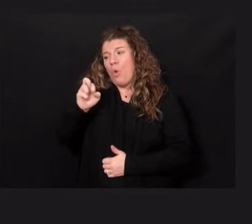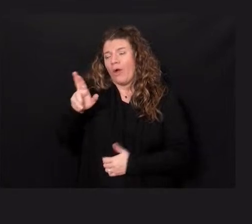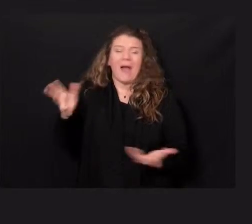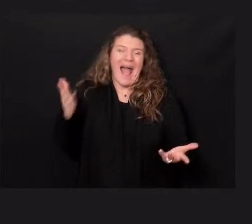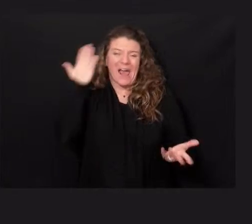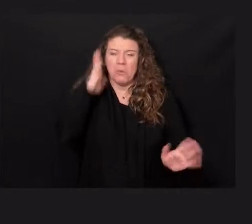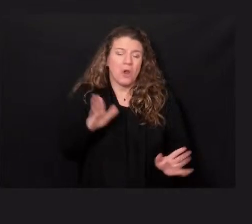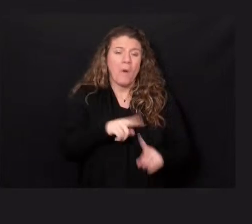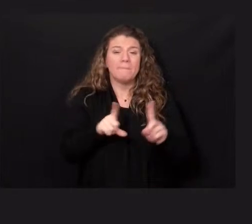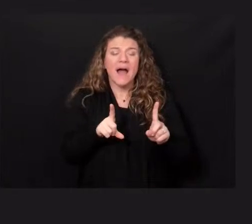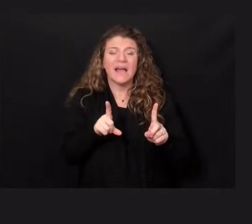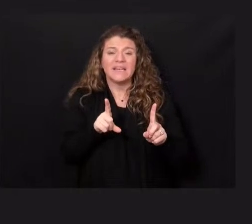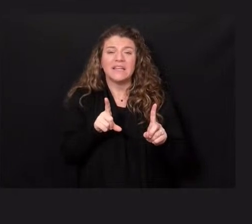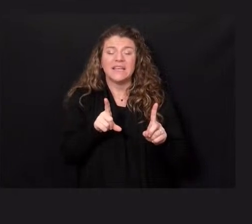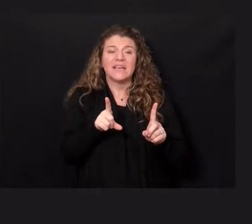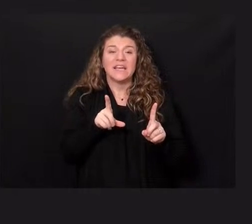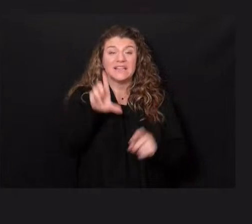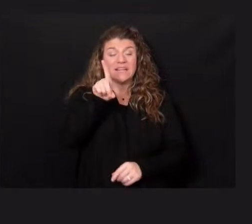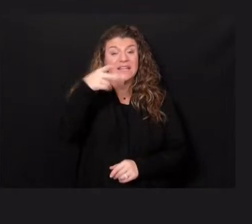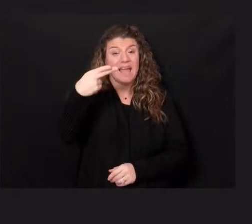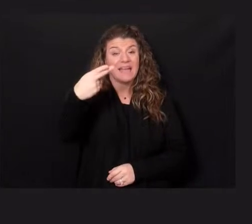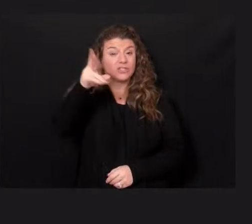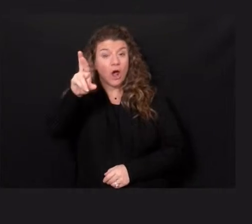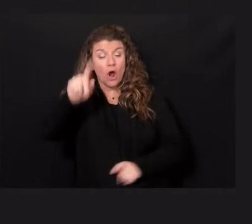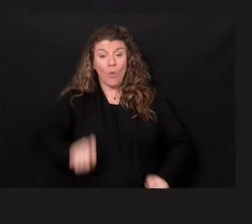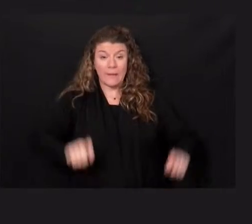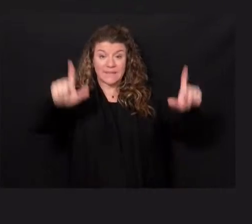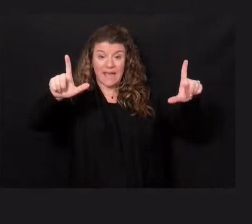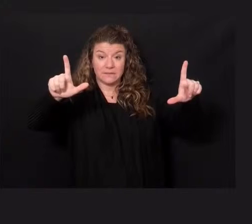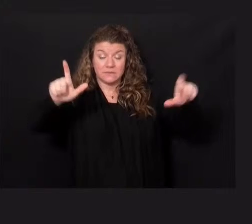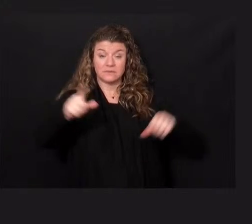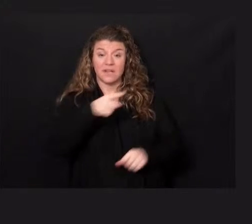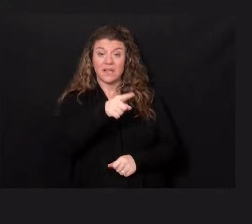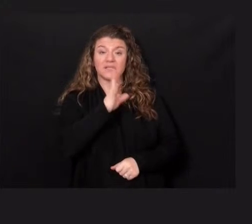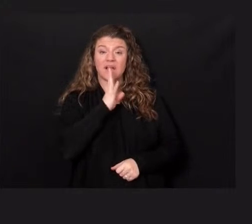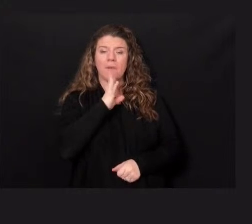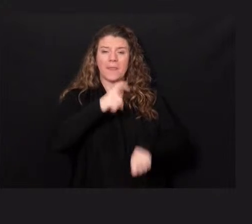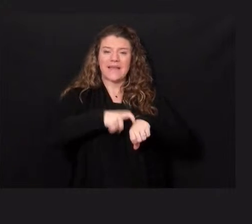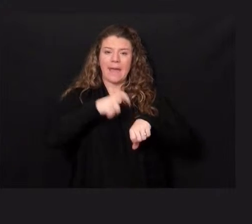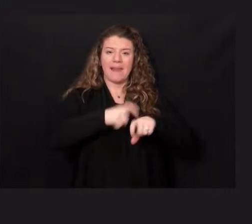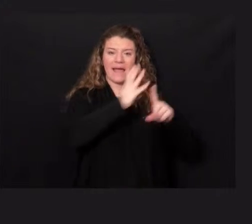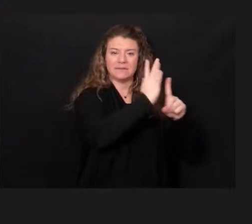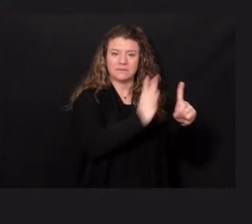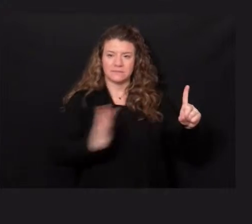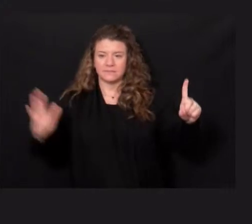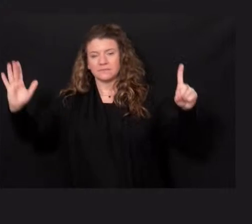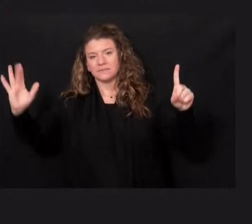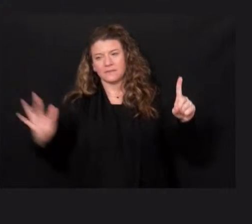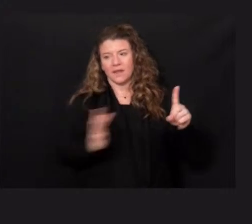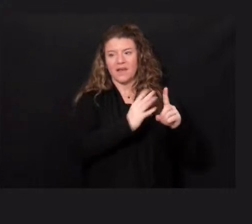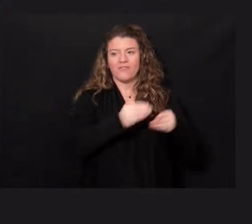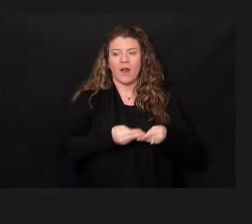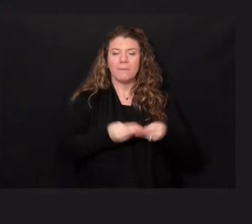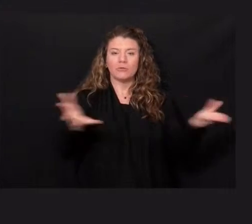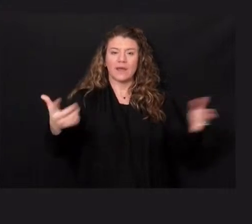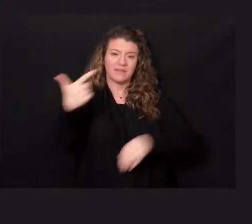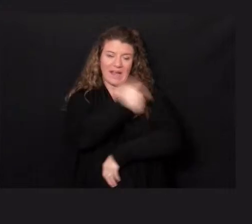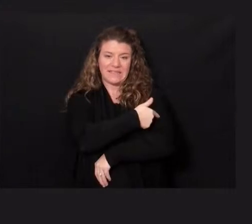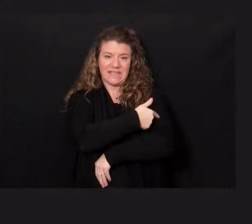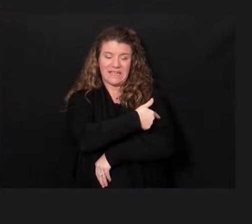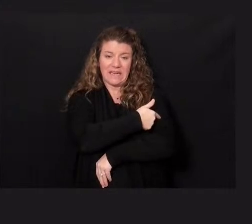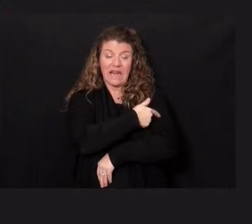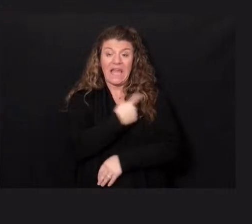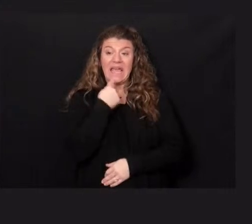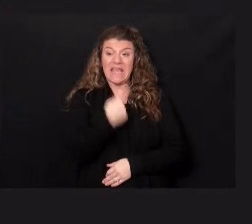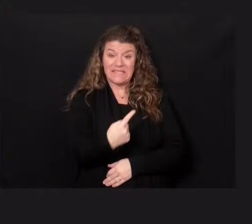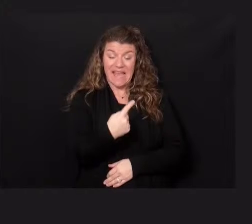But on the DHHR website, where it talks about the timeline for administering the COVID vaccine, it says